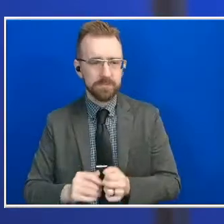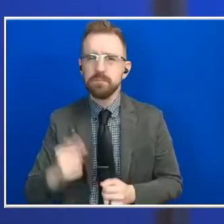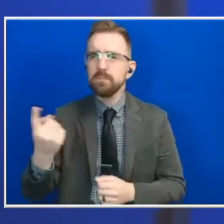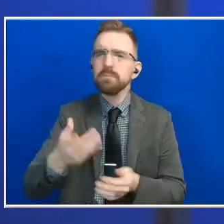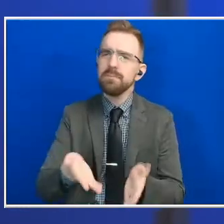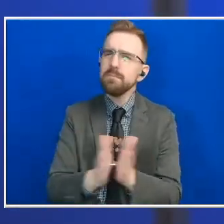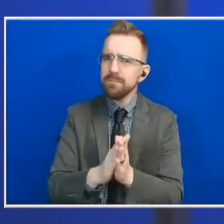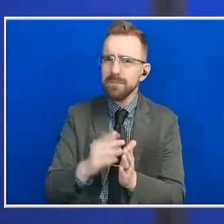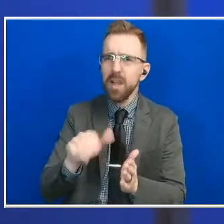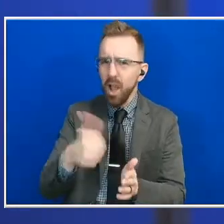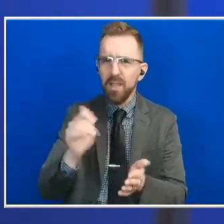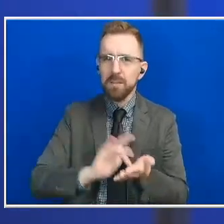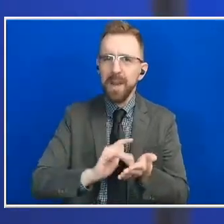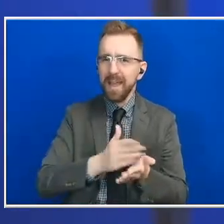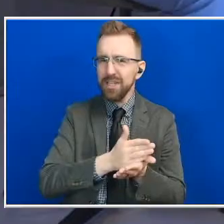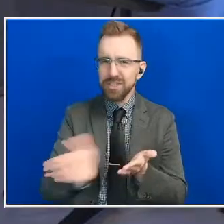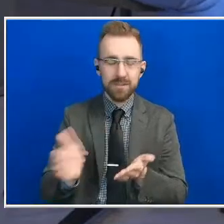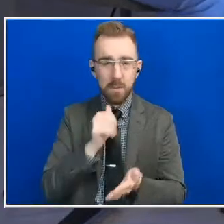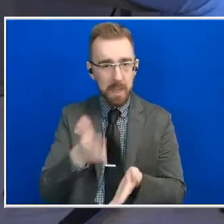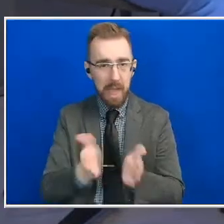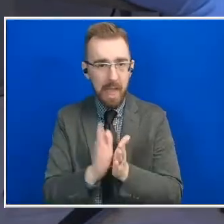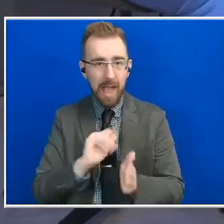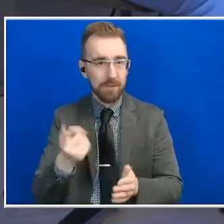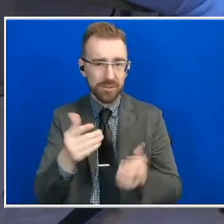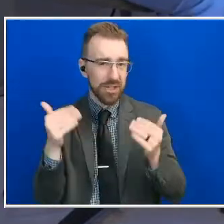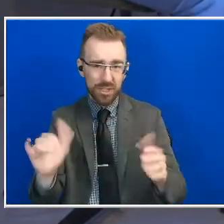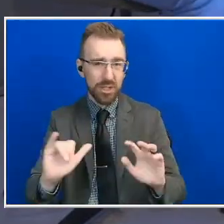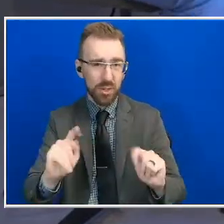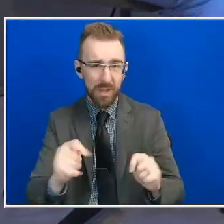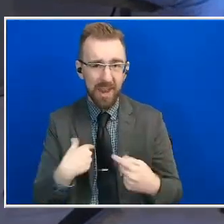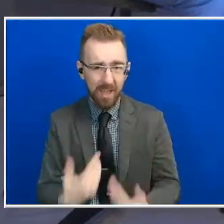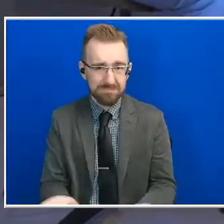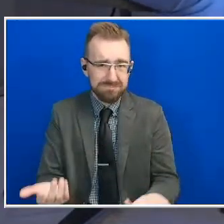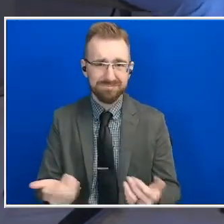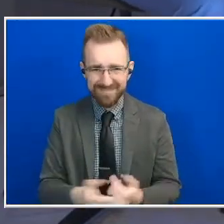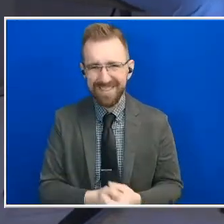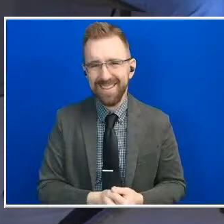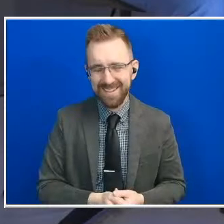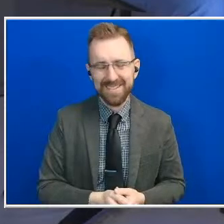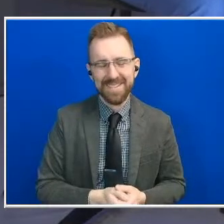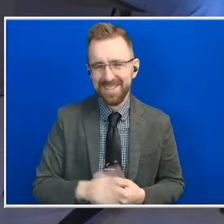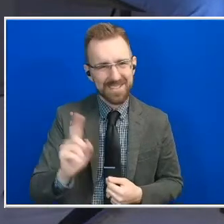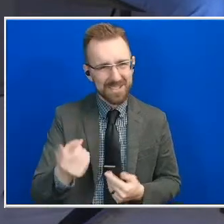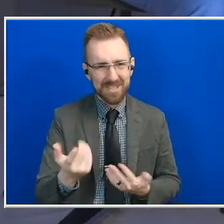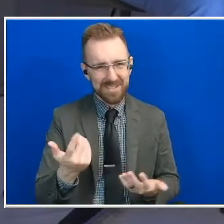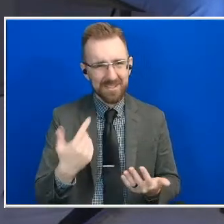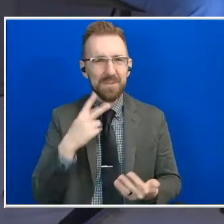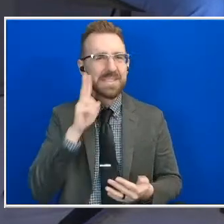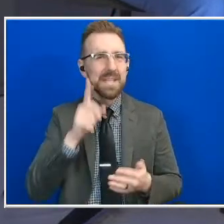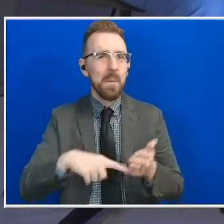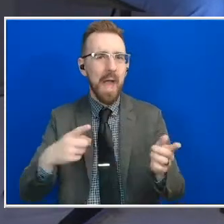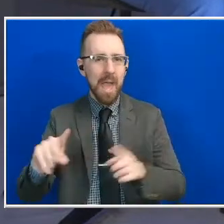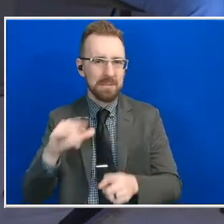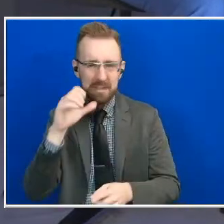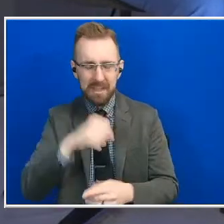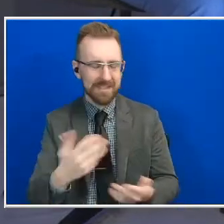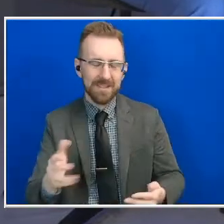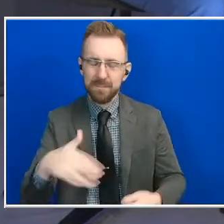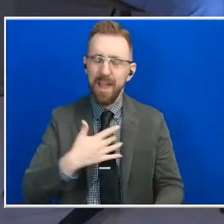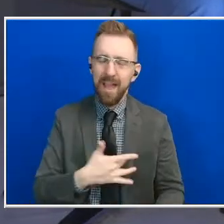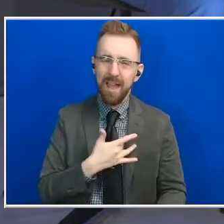Oh, I'm not asking. I'm just going to do it. Right? Just wait. We'll wait and see what happens. But no, I feel your pain on that. Yeah. Good for